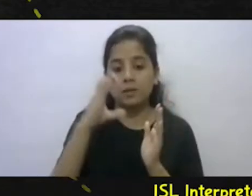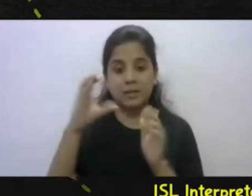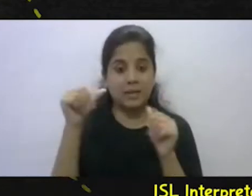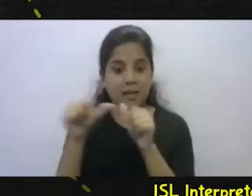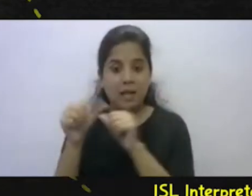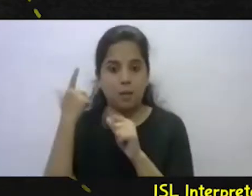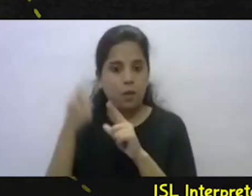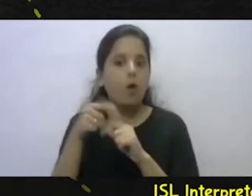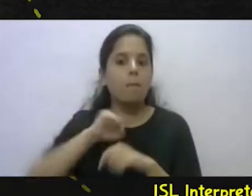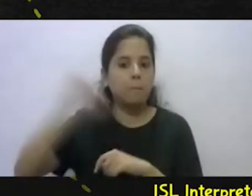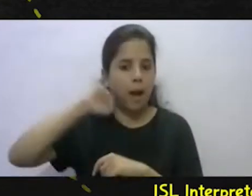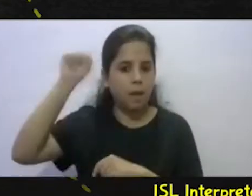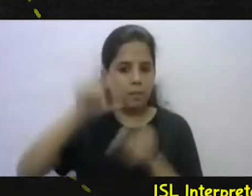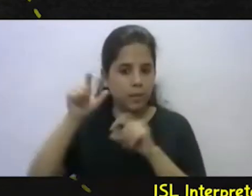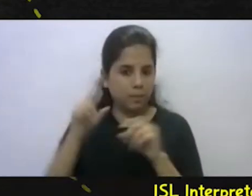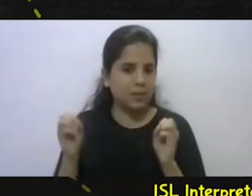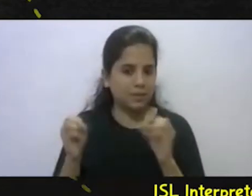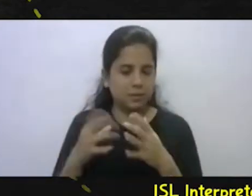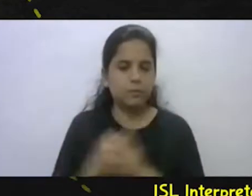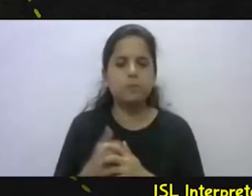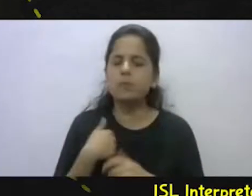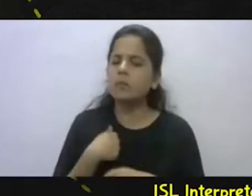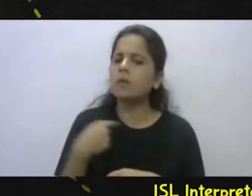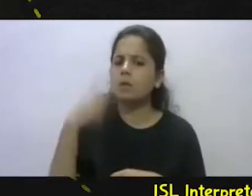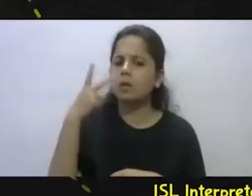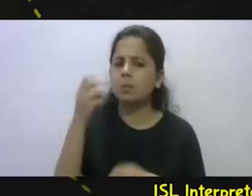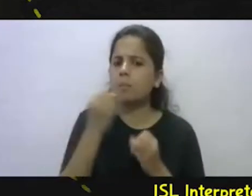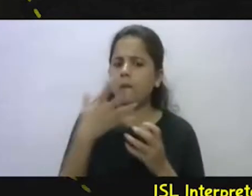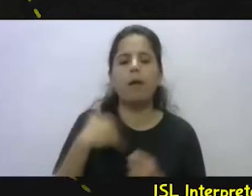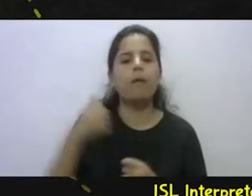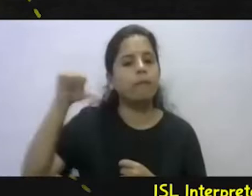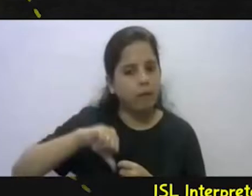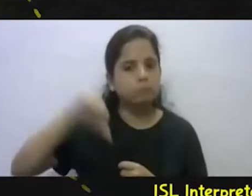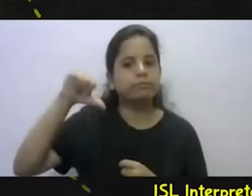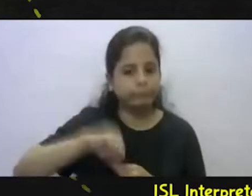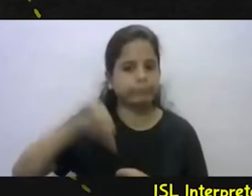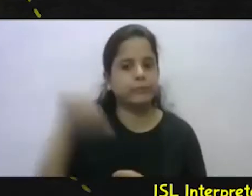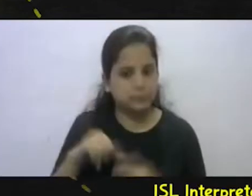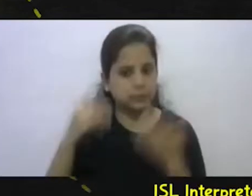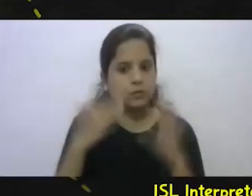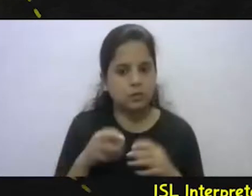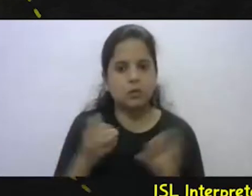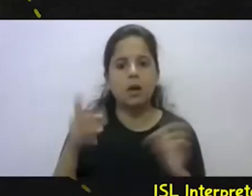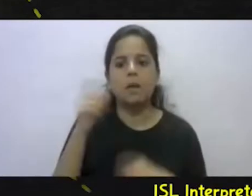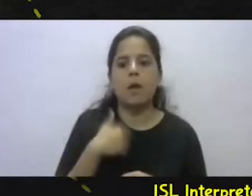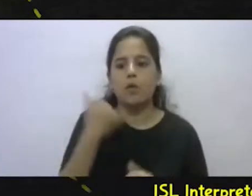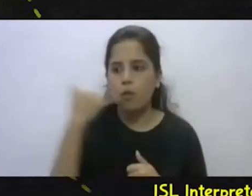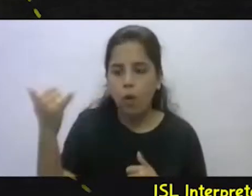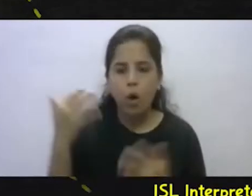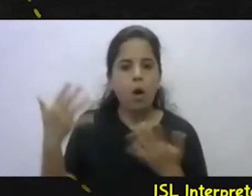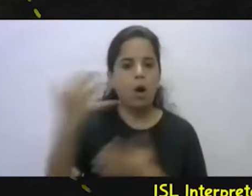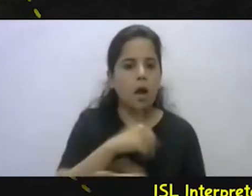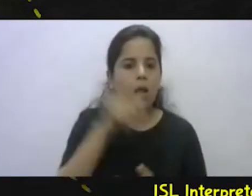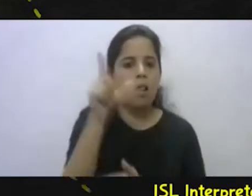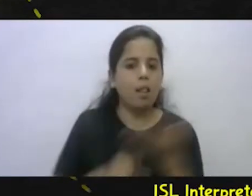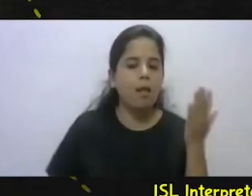happening. And even though I had several failed attempts of issuing a call on collecting love